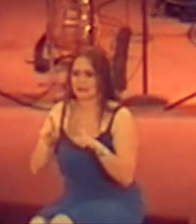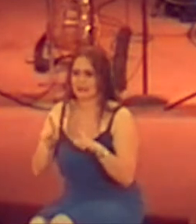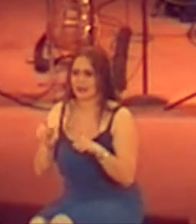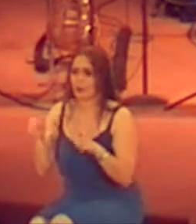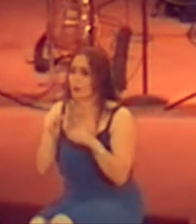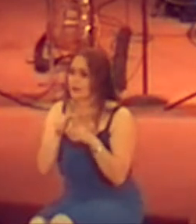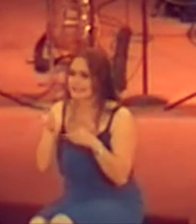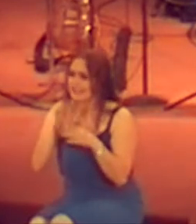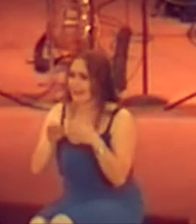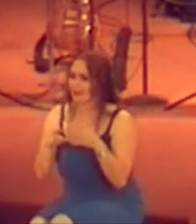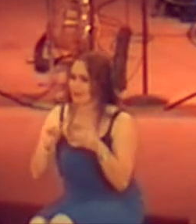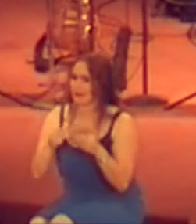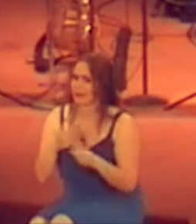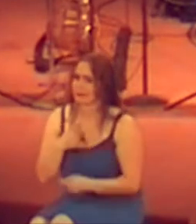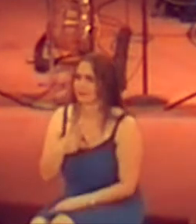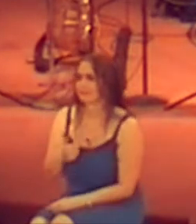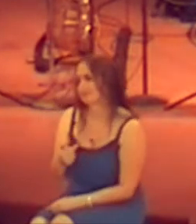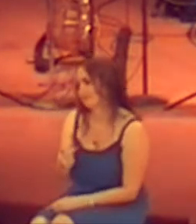like.